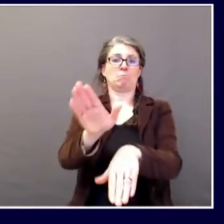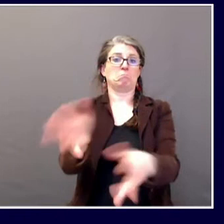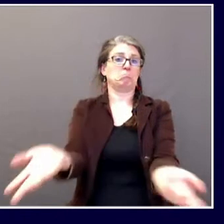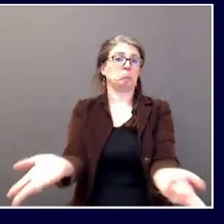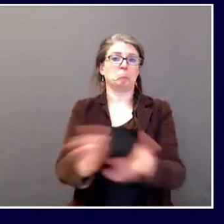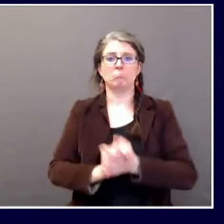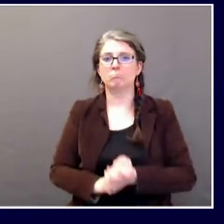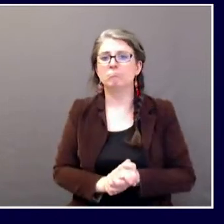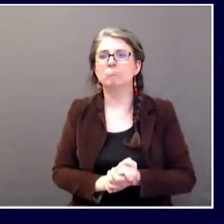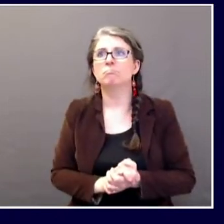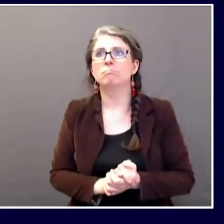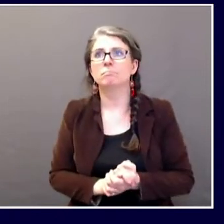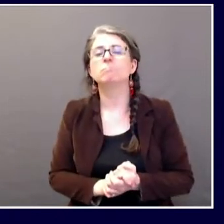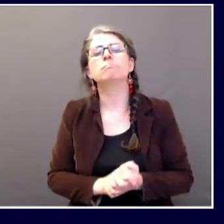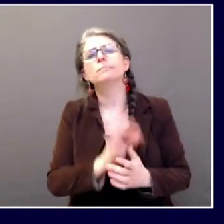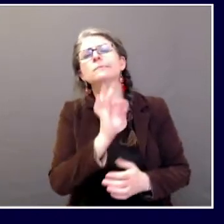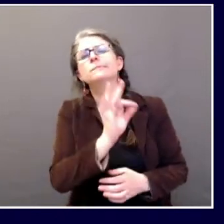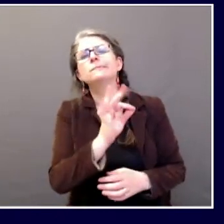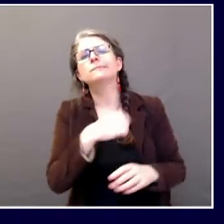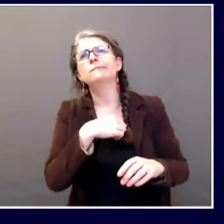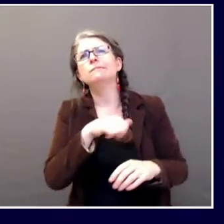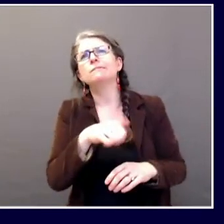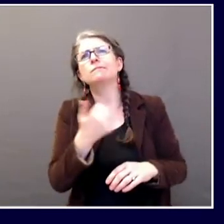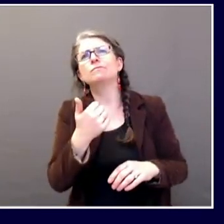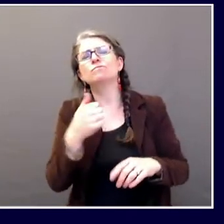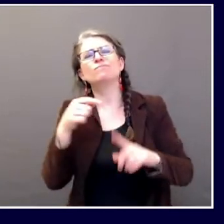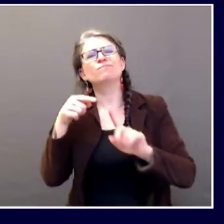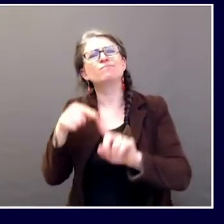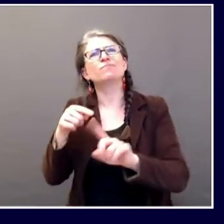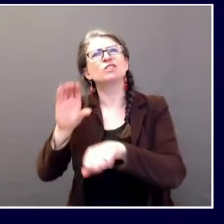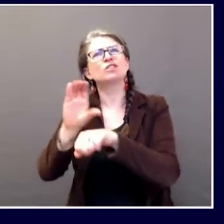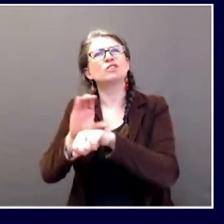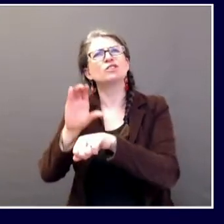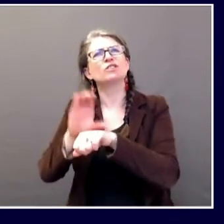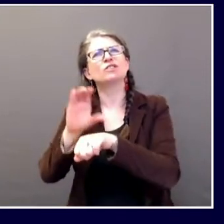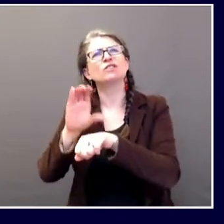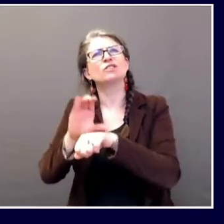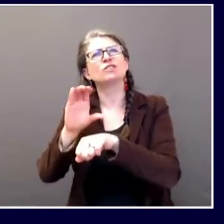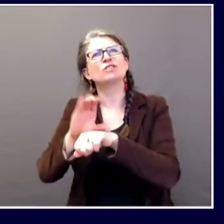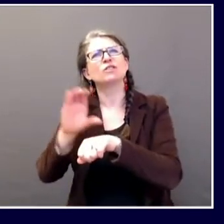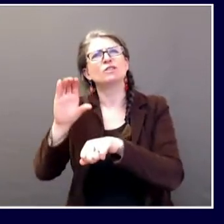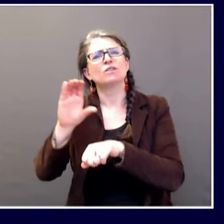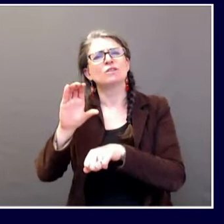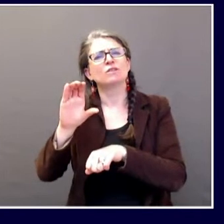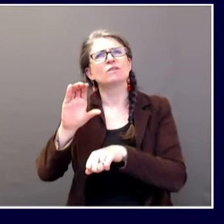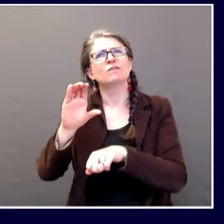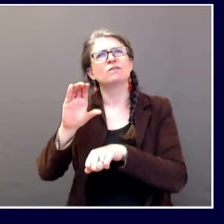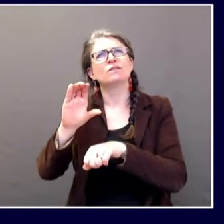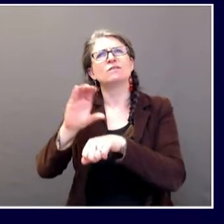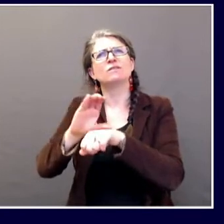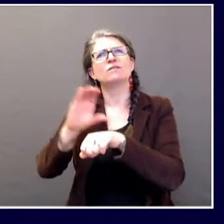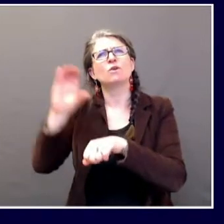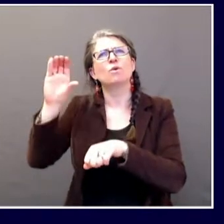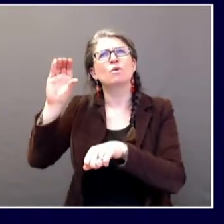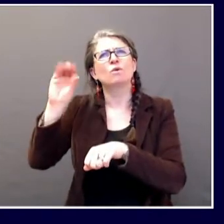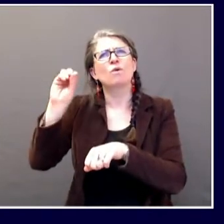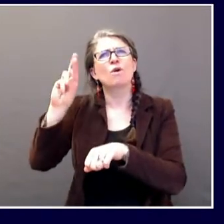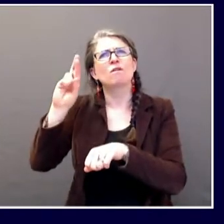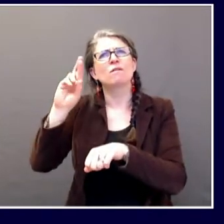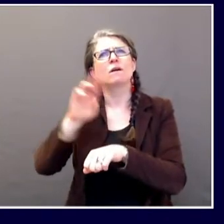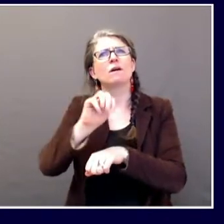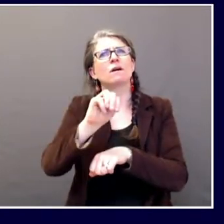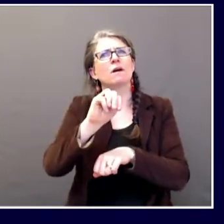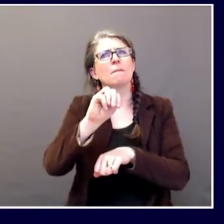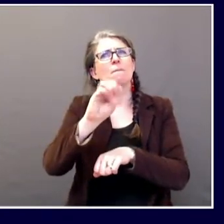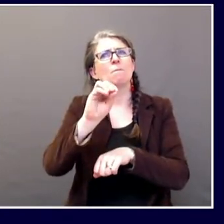in Morrill? We can check. I haven't heard of any outbreaks or updates recently. I believe that